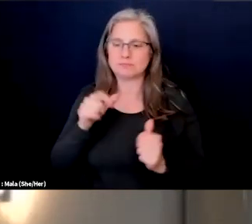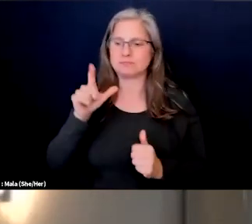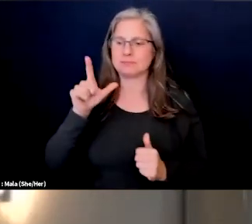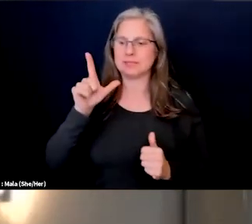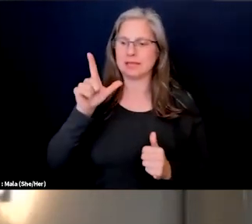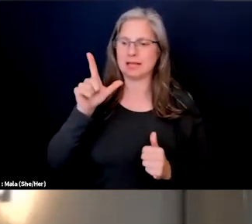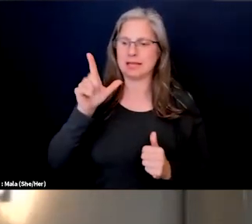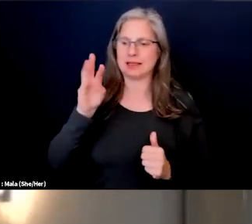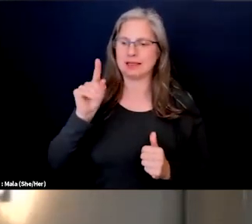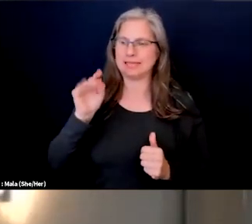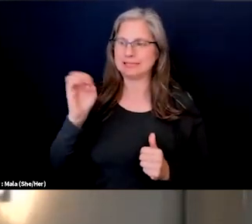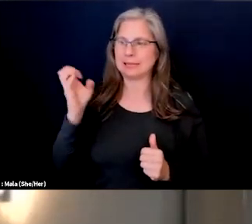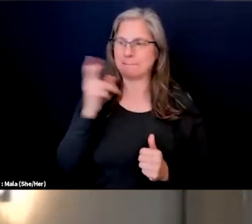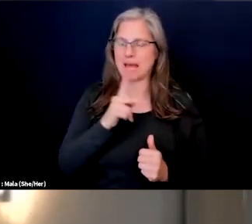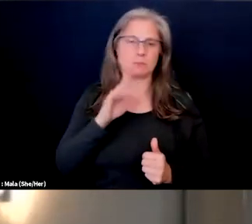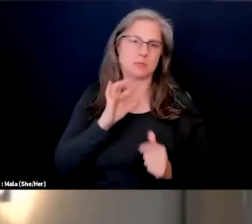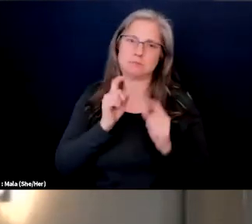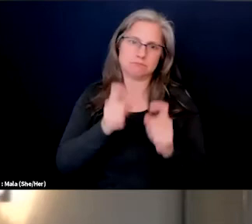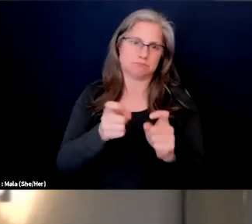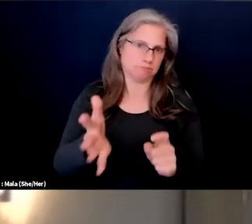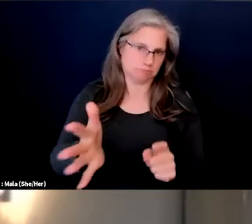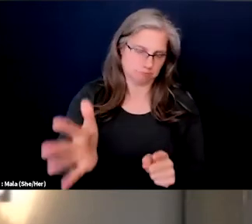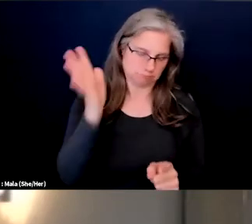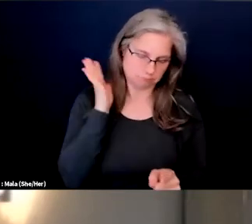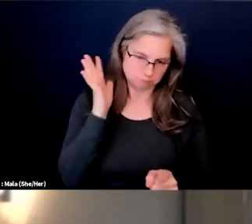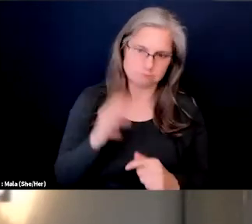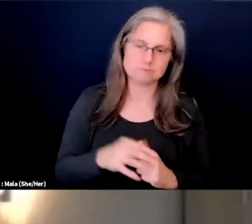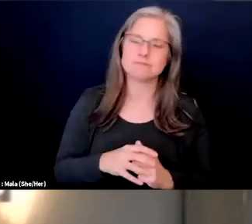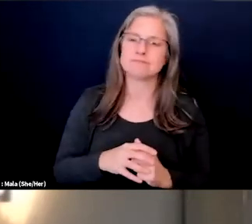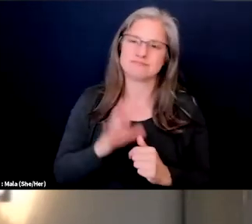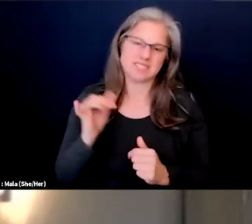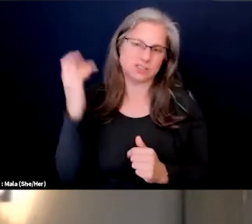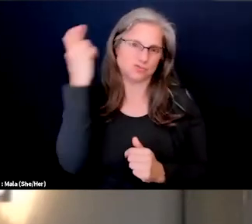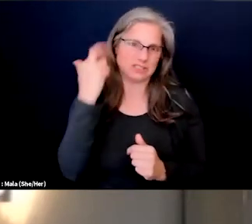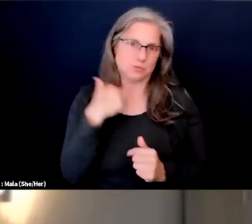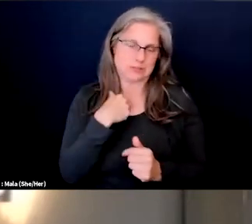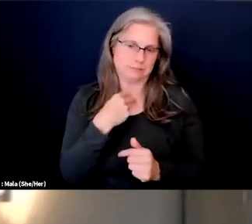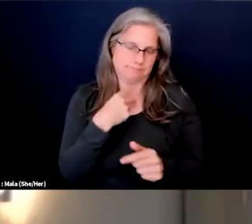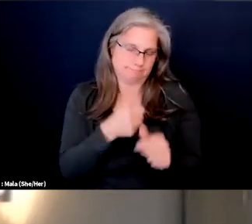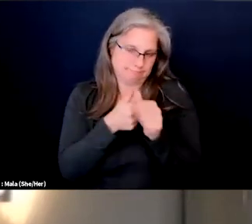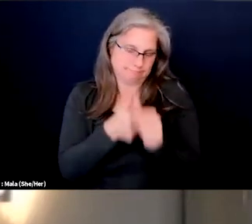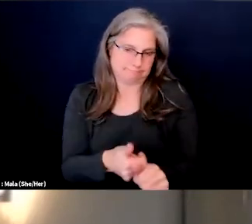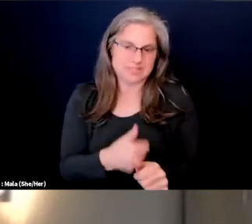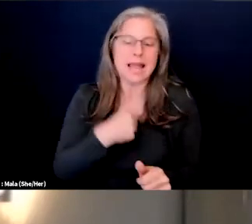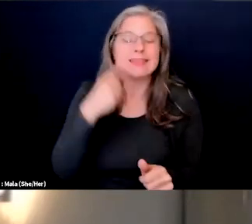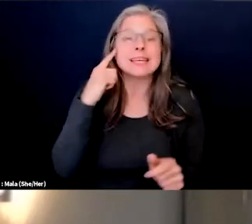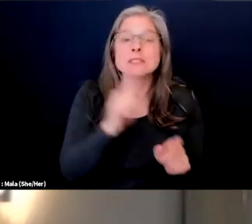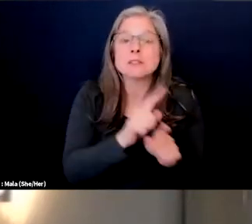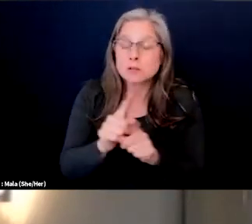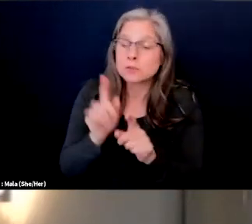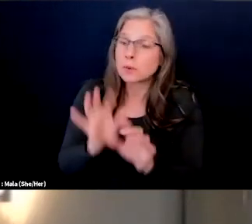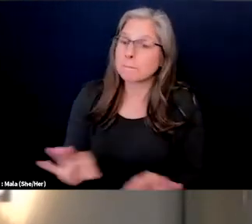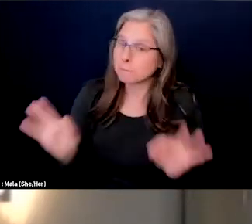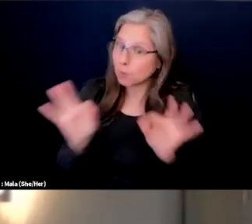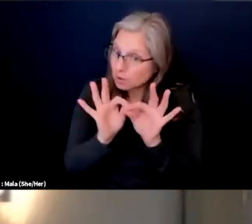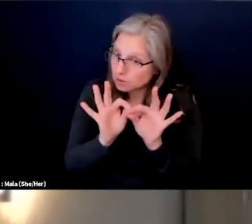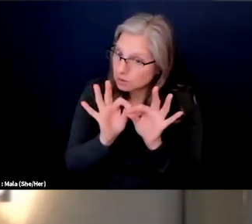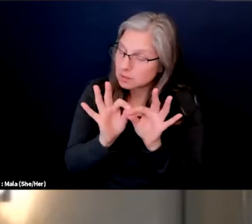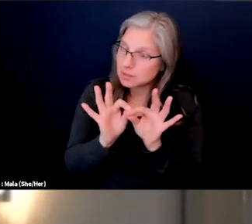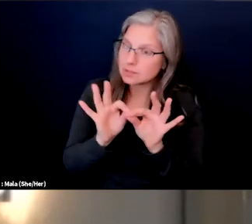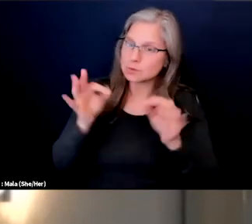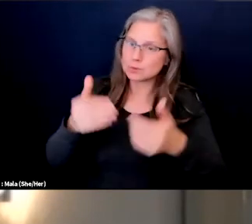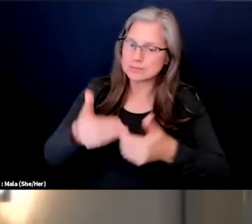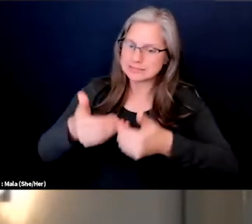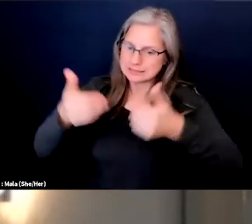this was awarded a long time ago. And that's the reason we stuck with it. I think it's also really important to separate